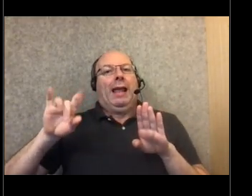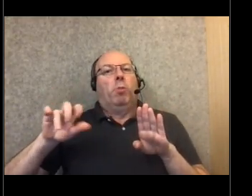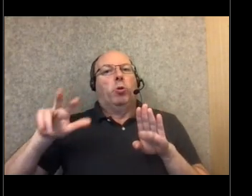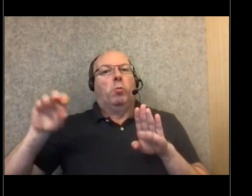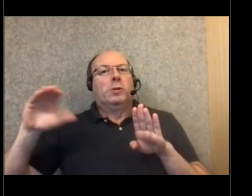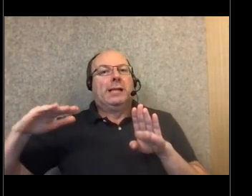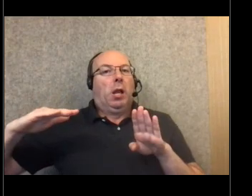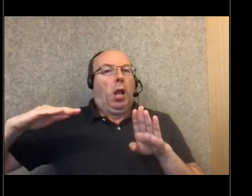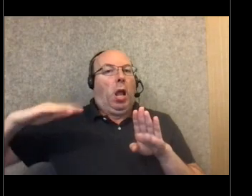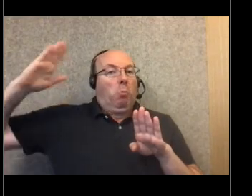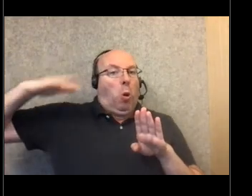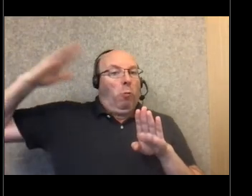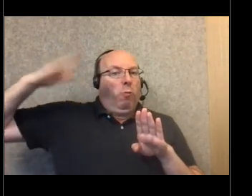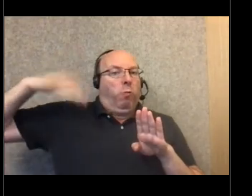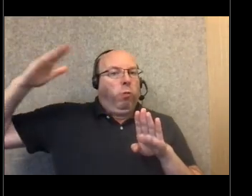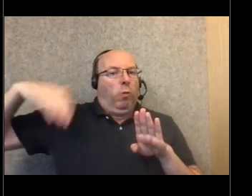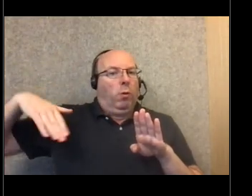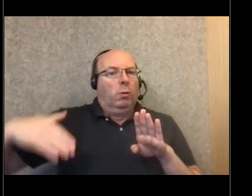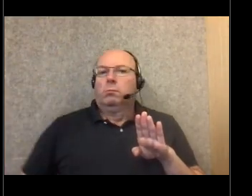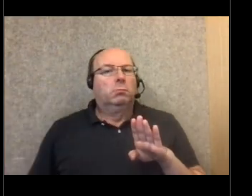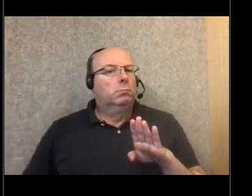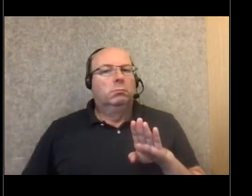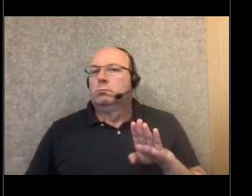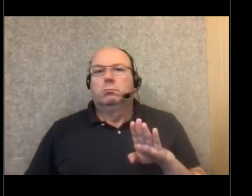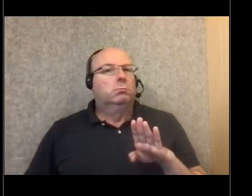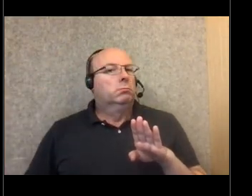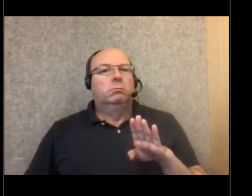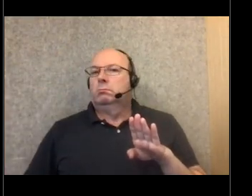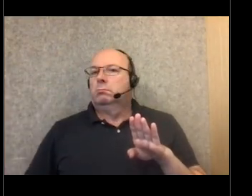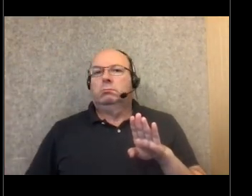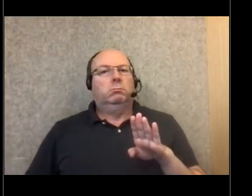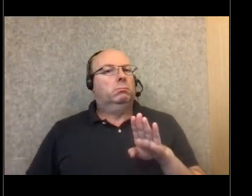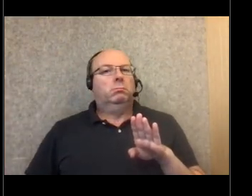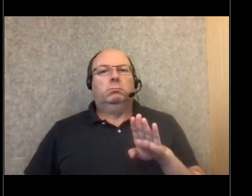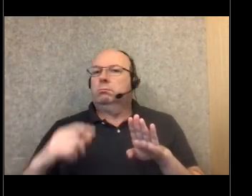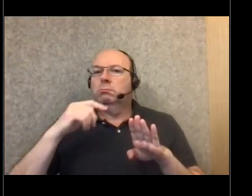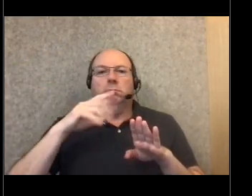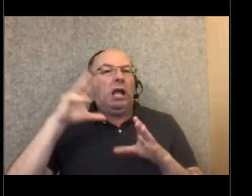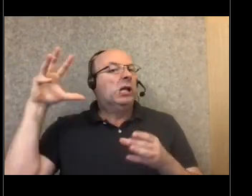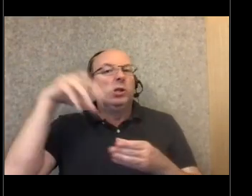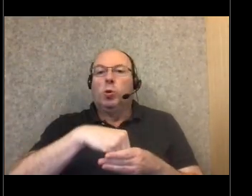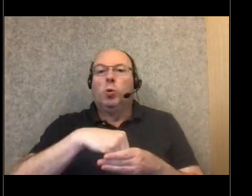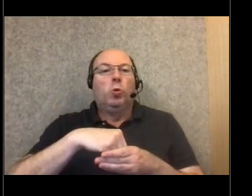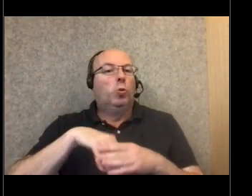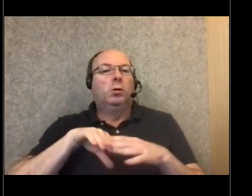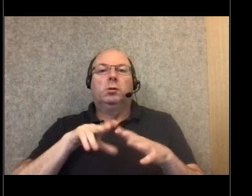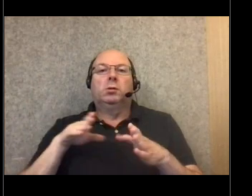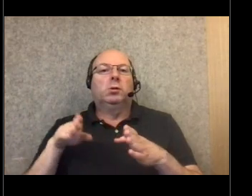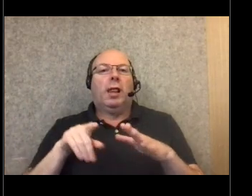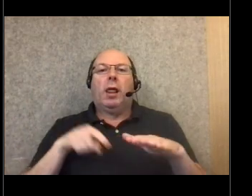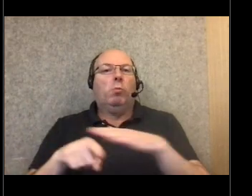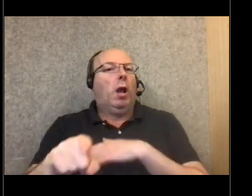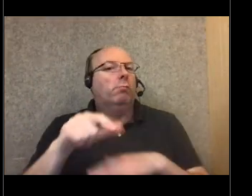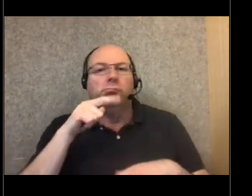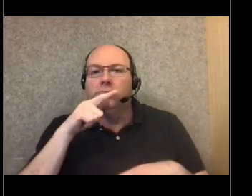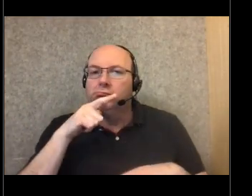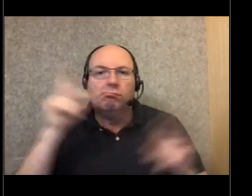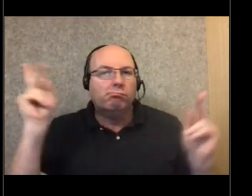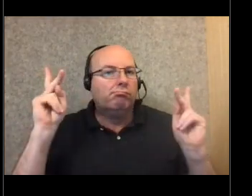8.33% cannot be part of an accessible route. And the correct